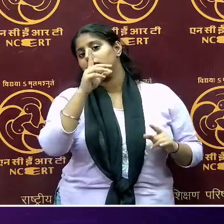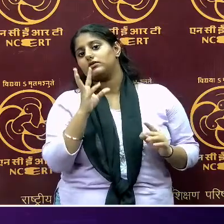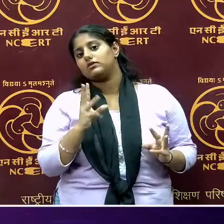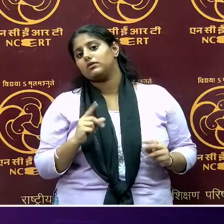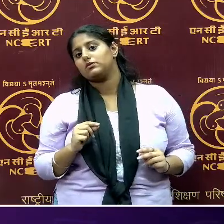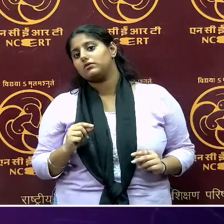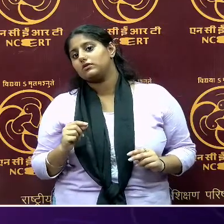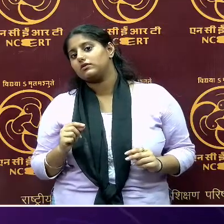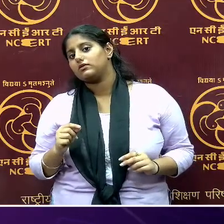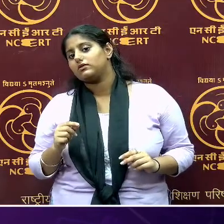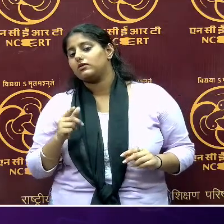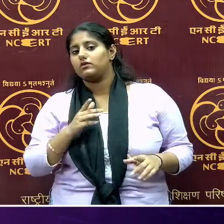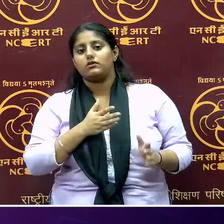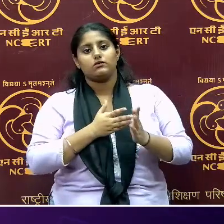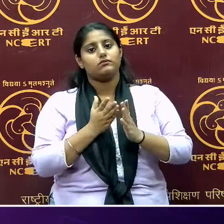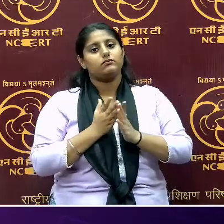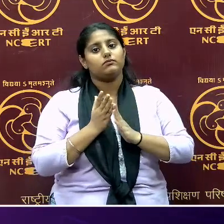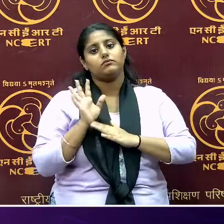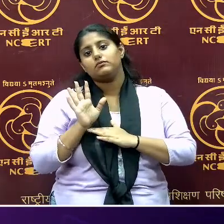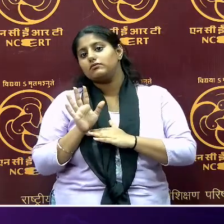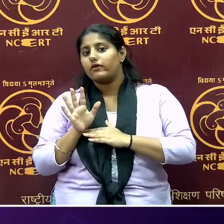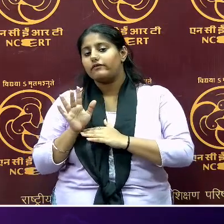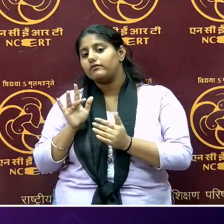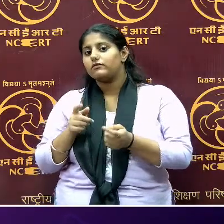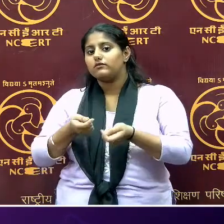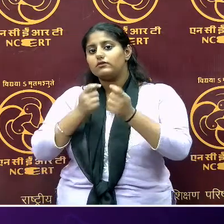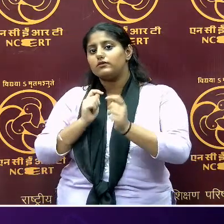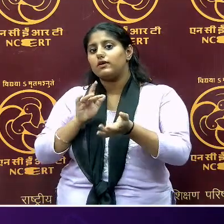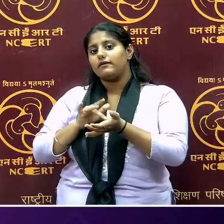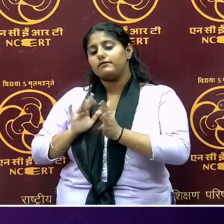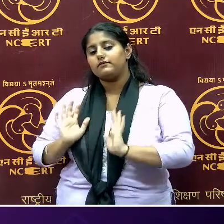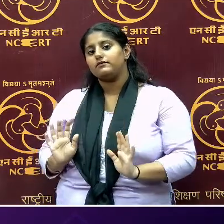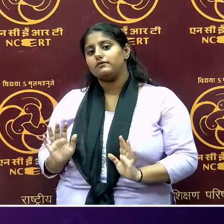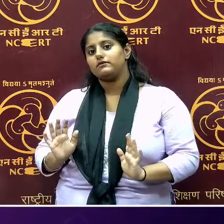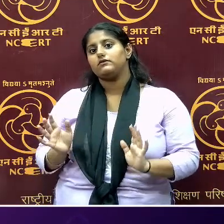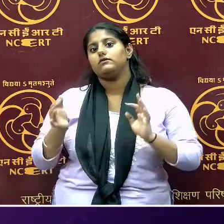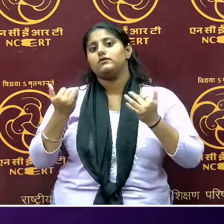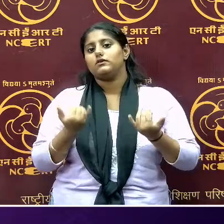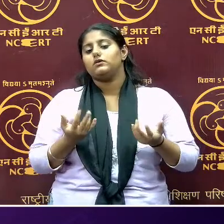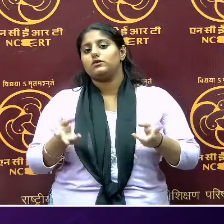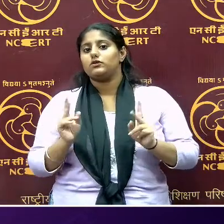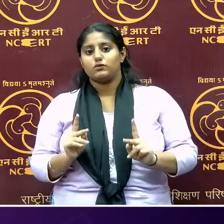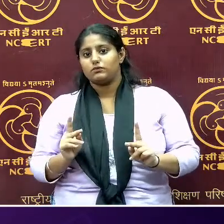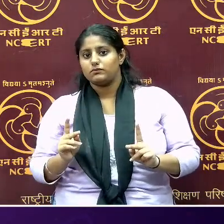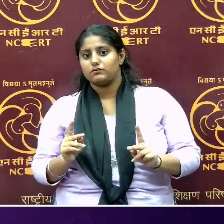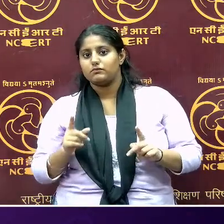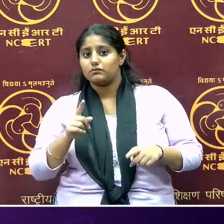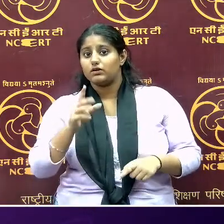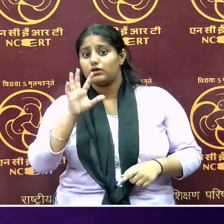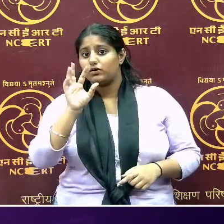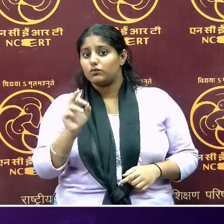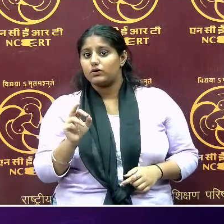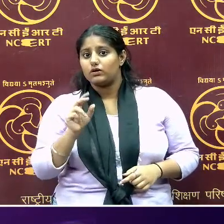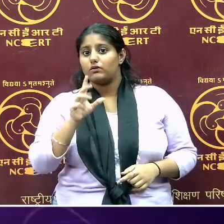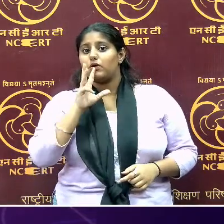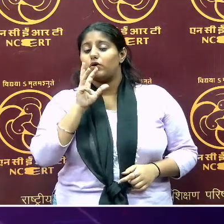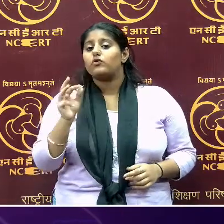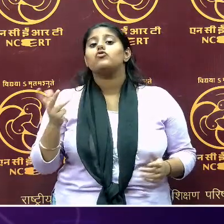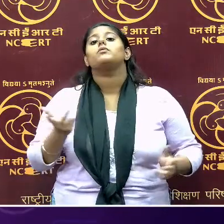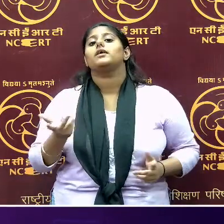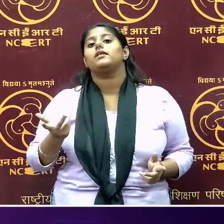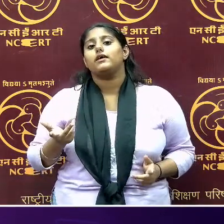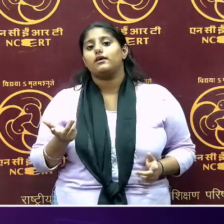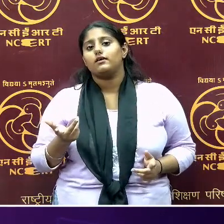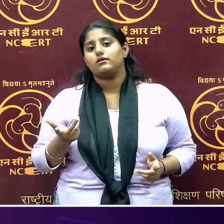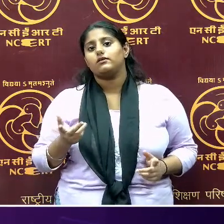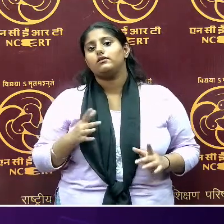you are having 5. Okay. Again the total comes out to be 20. But actually how many are there? Just 18. count and